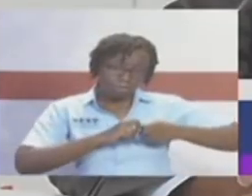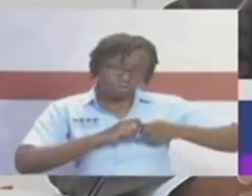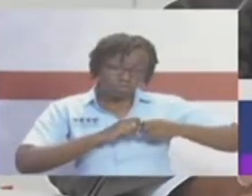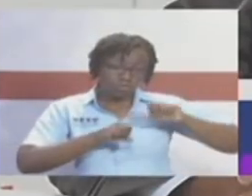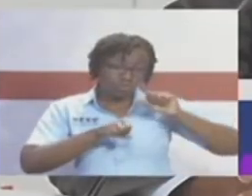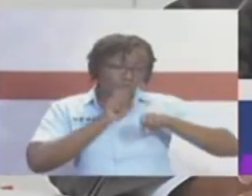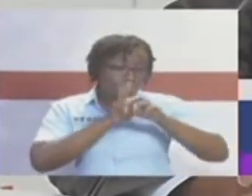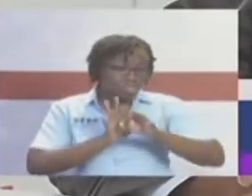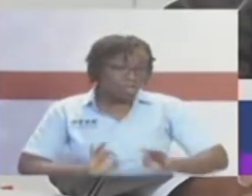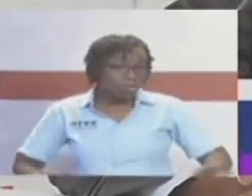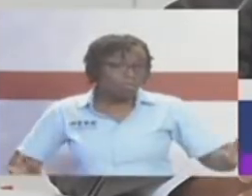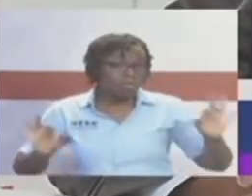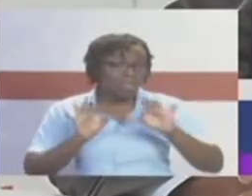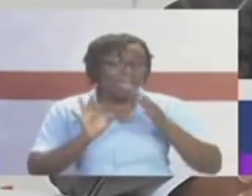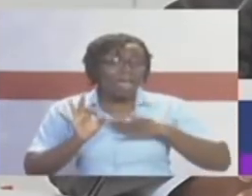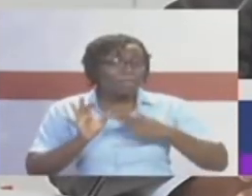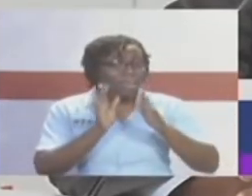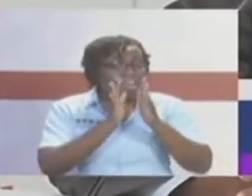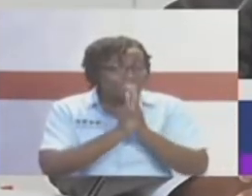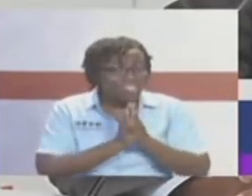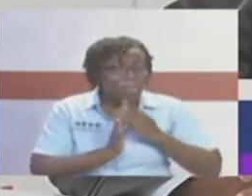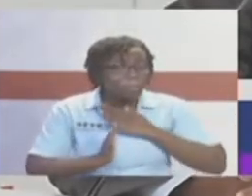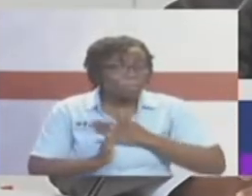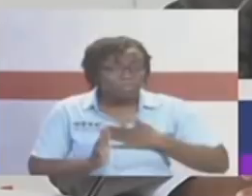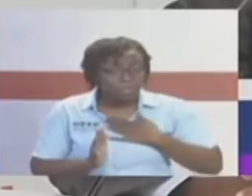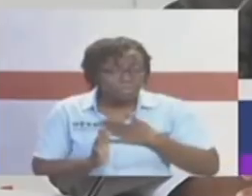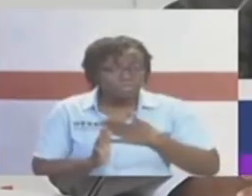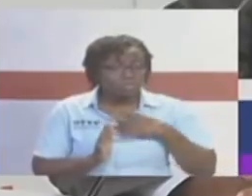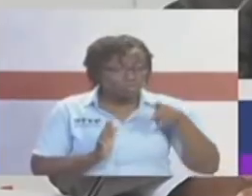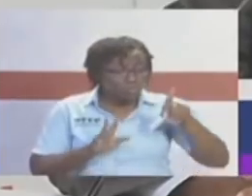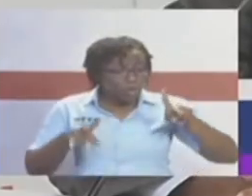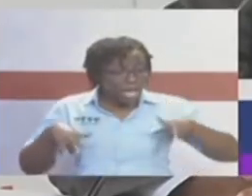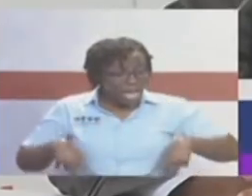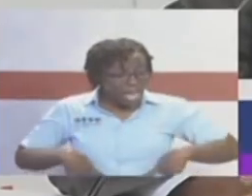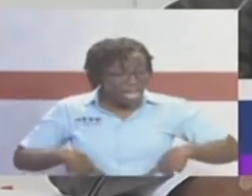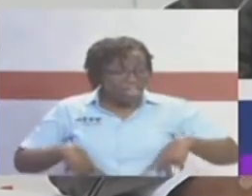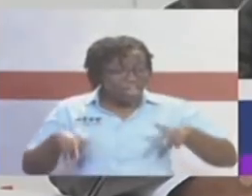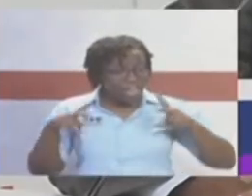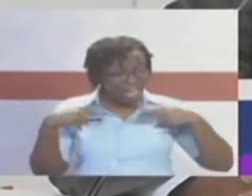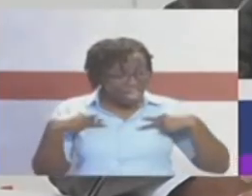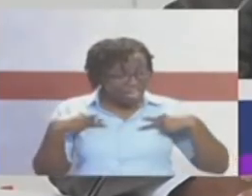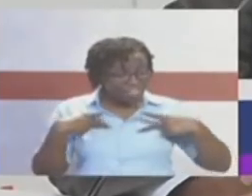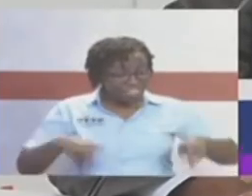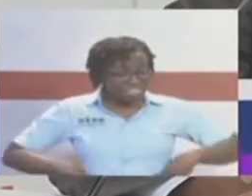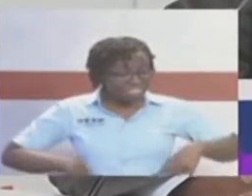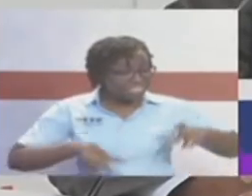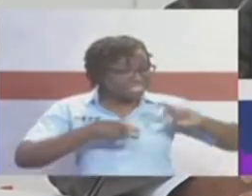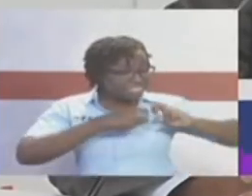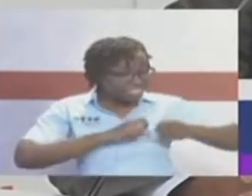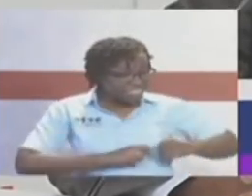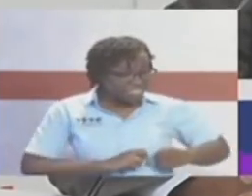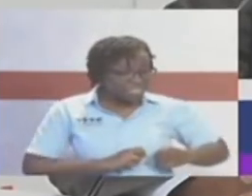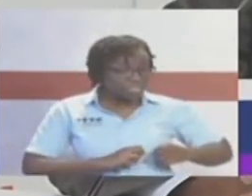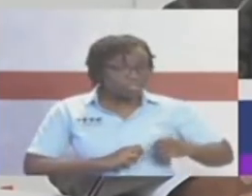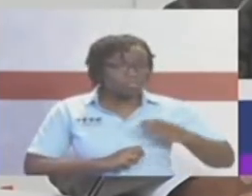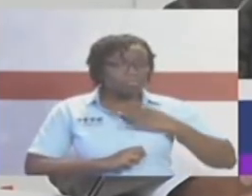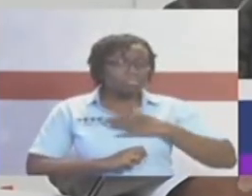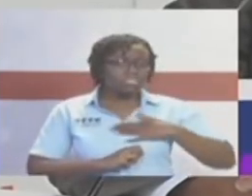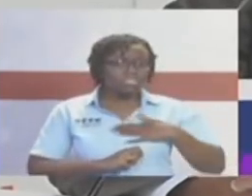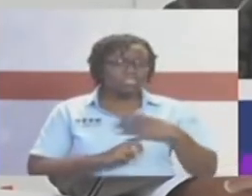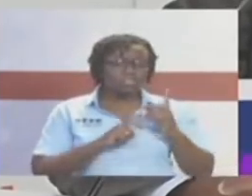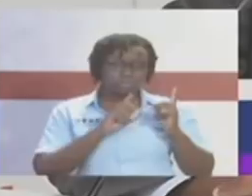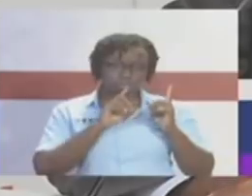I am asking patients with advanced chronic kidney disease, and I'm asking patients who are dialysis patients. In